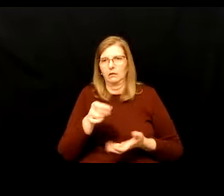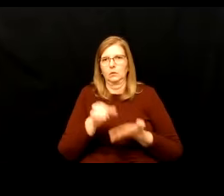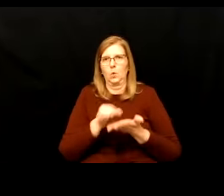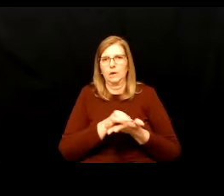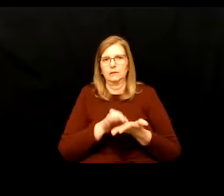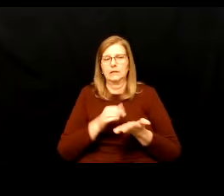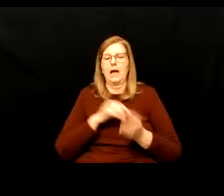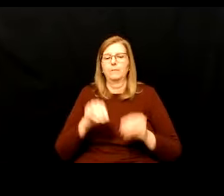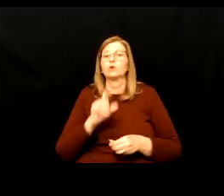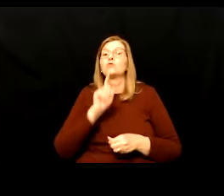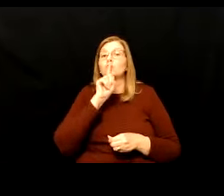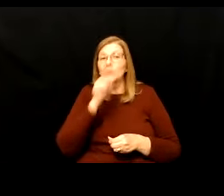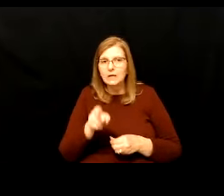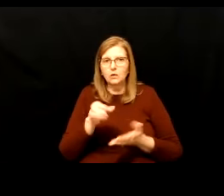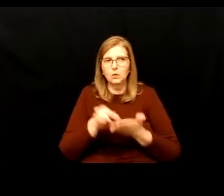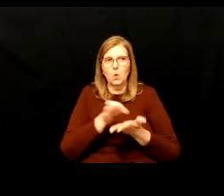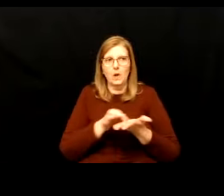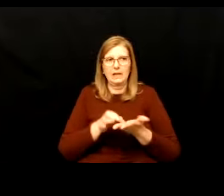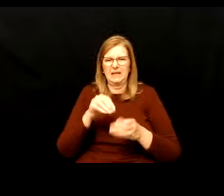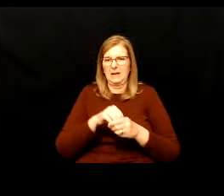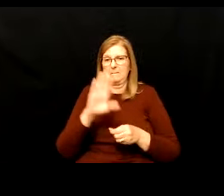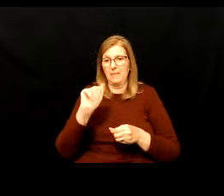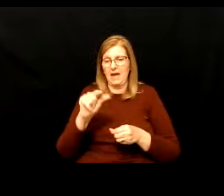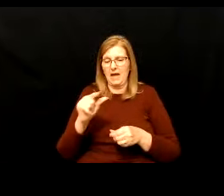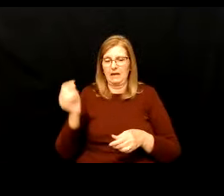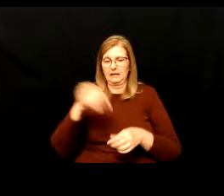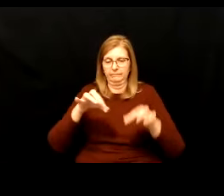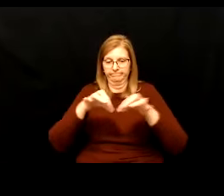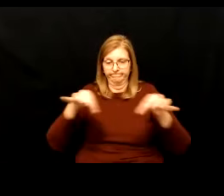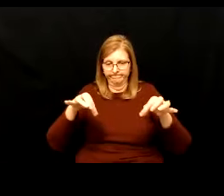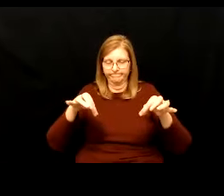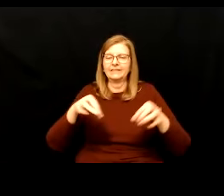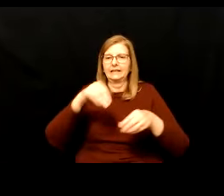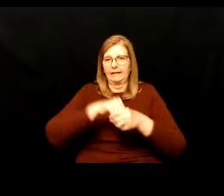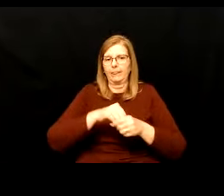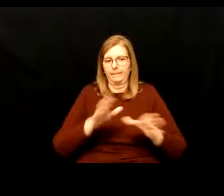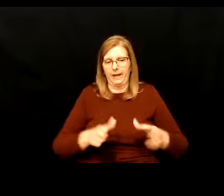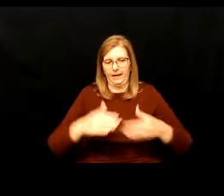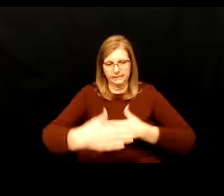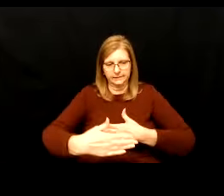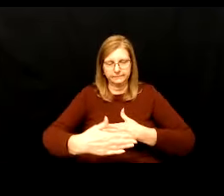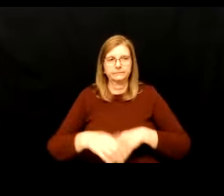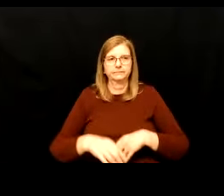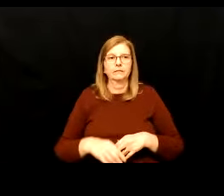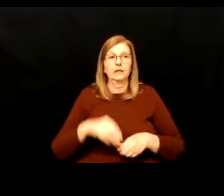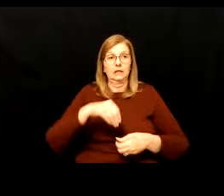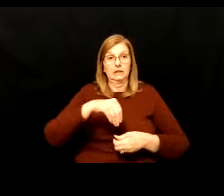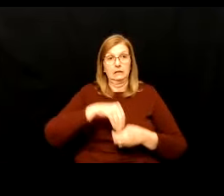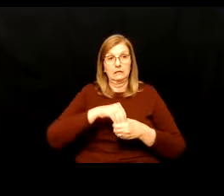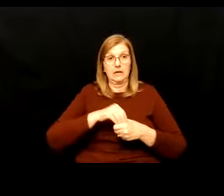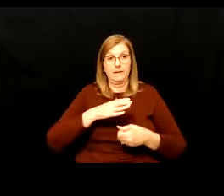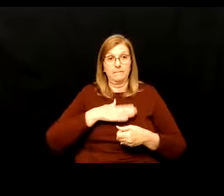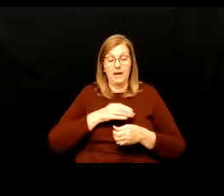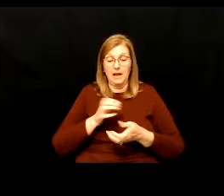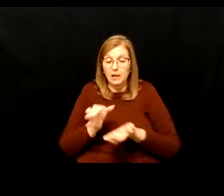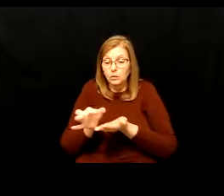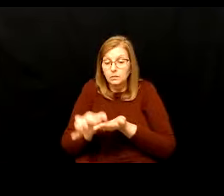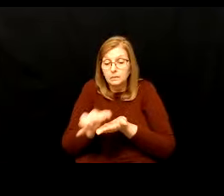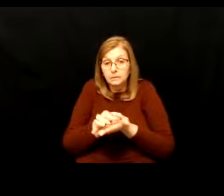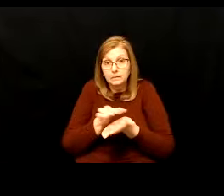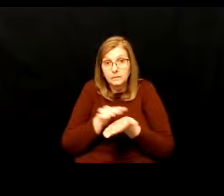the actual coins within a baggie within the box. And inside my little containers